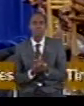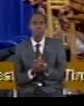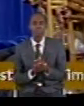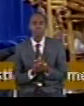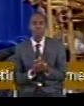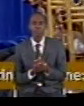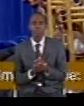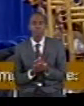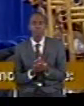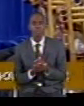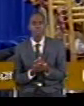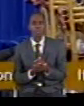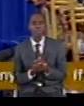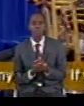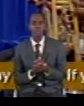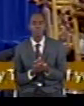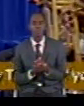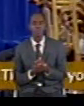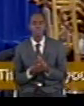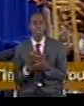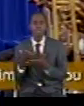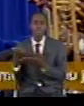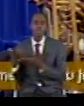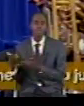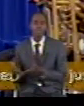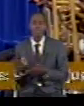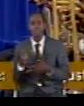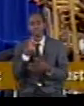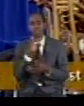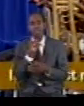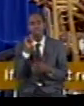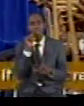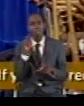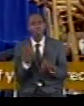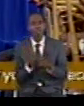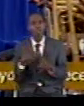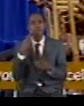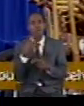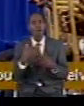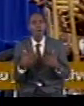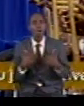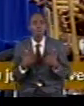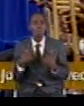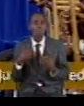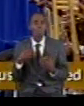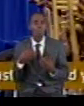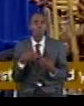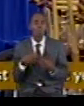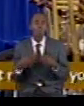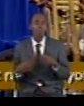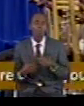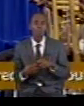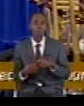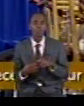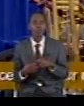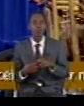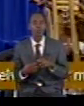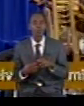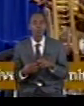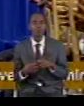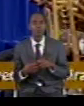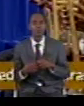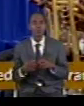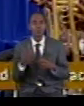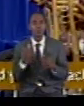here Sister Helen Tanku, who had a chronic viral skin infection, which got